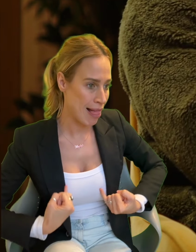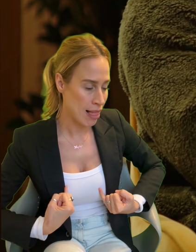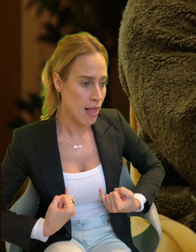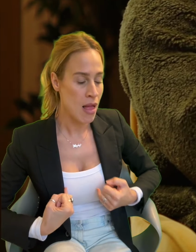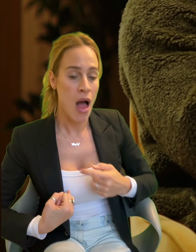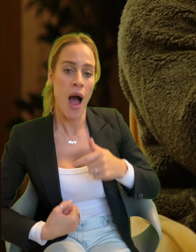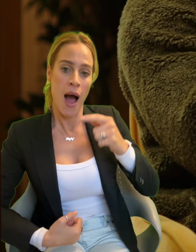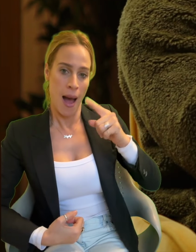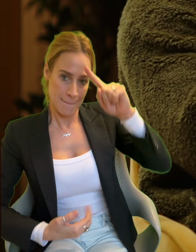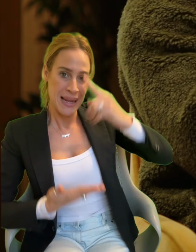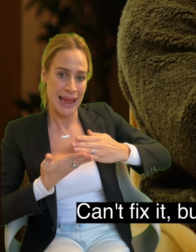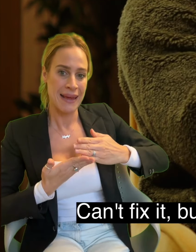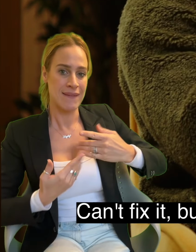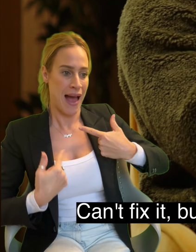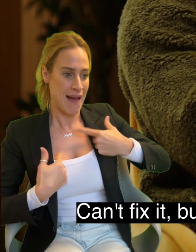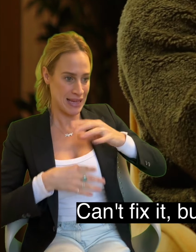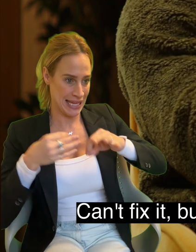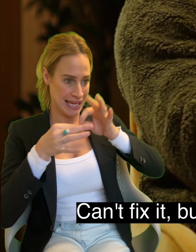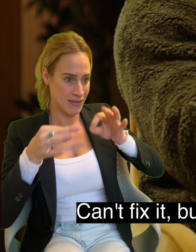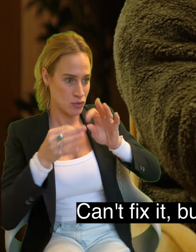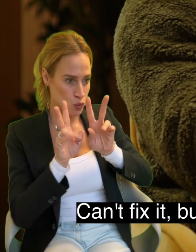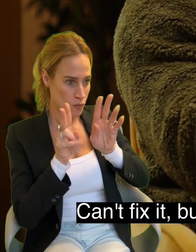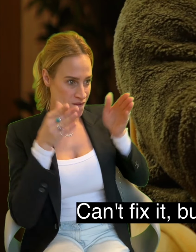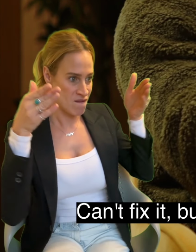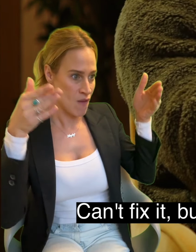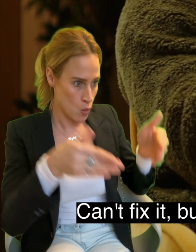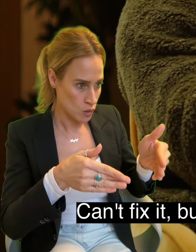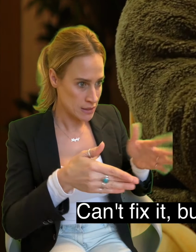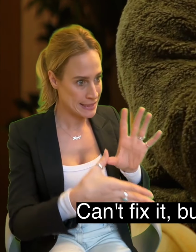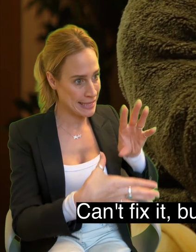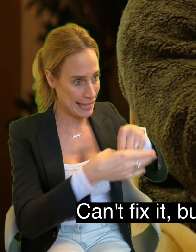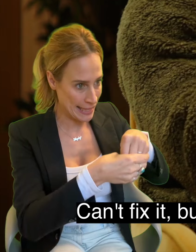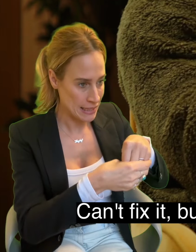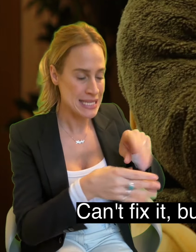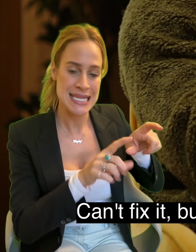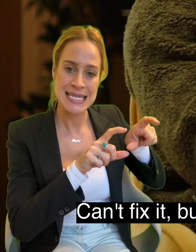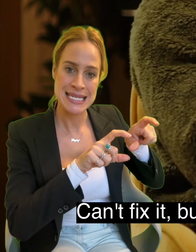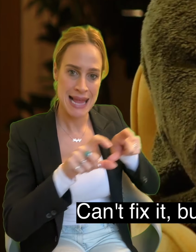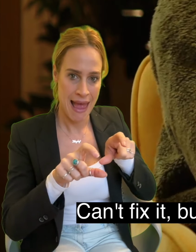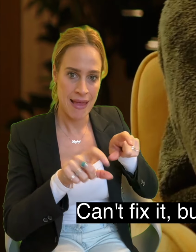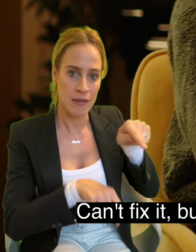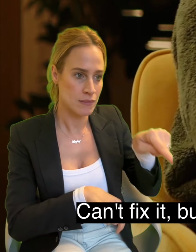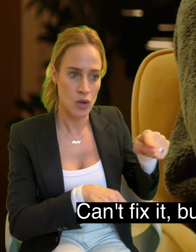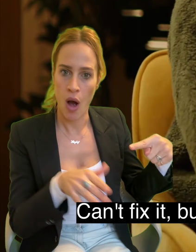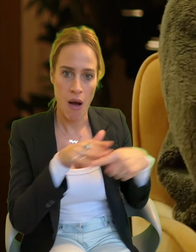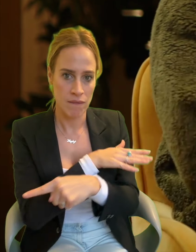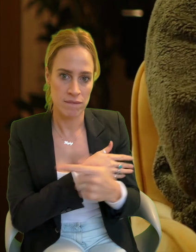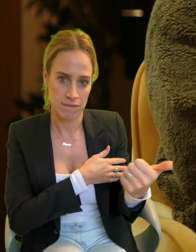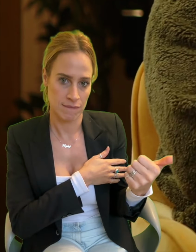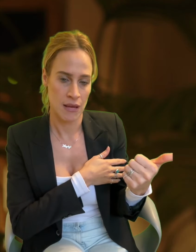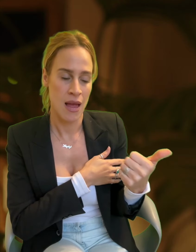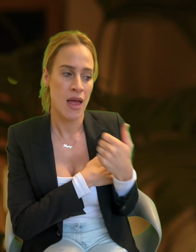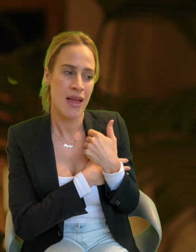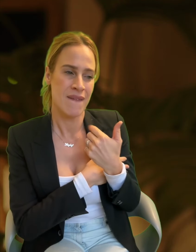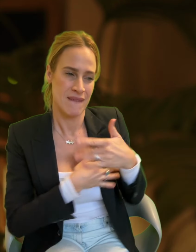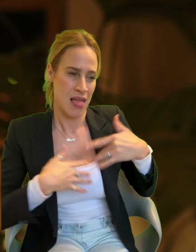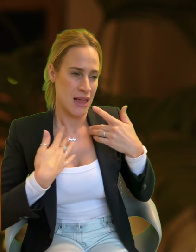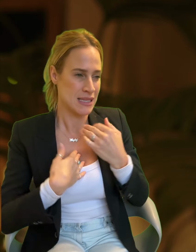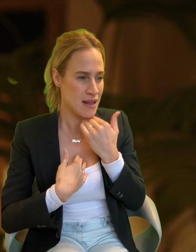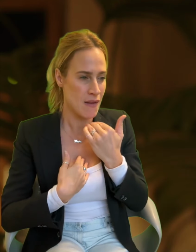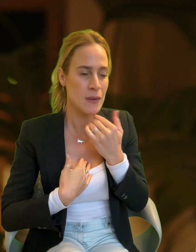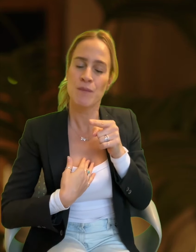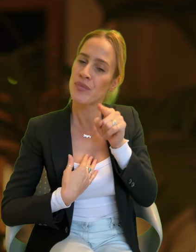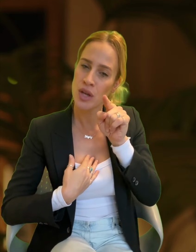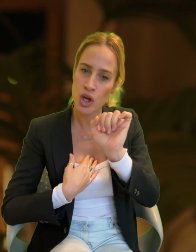that situation a little bit better. Can't fix it, but I can make it a little bit better. And I think sometimes that's enough. And your gift